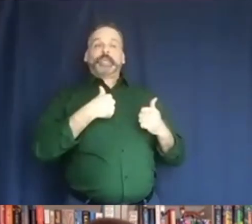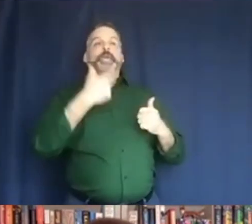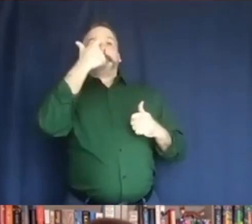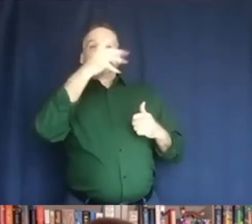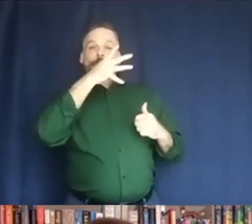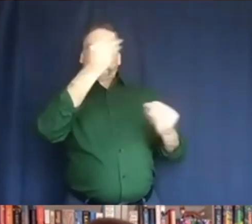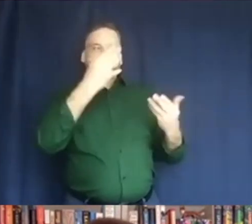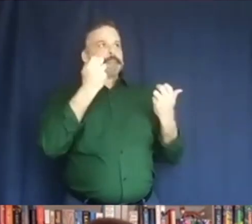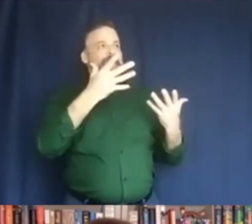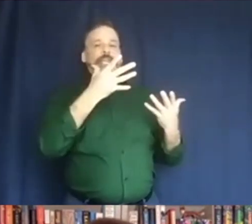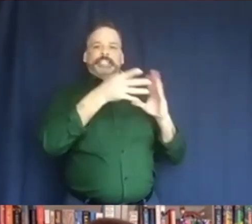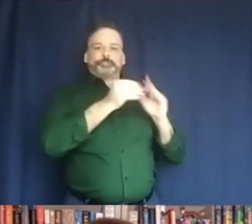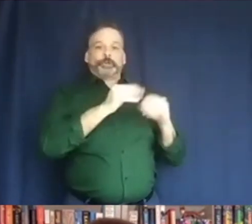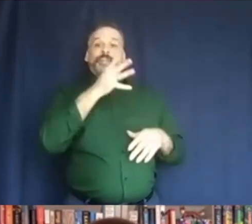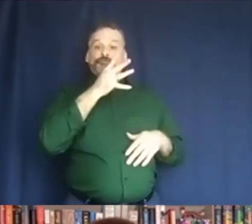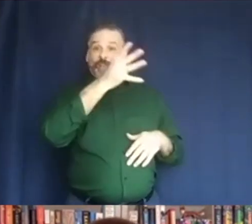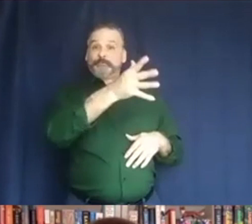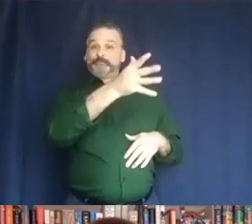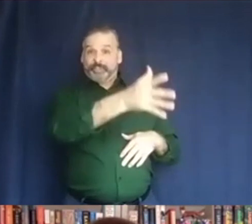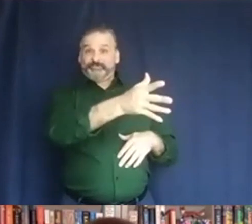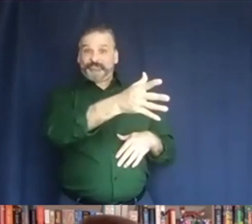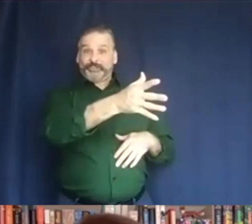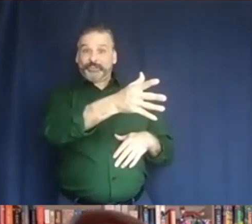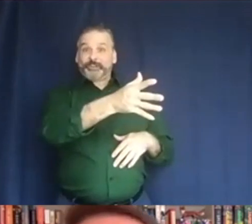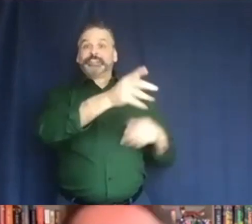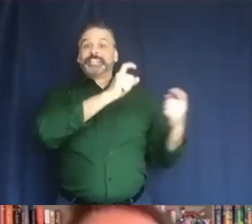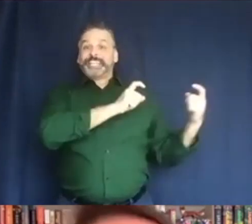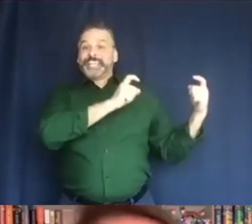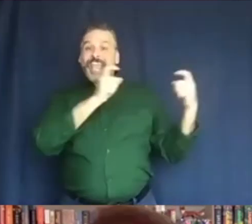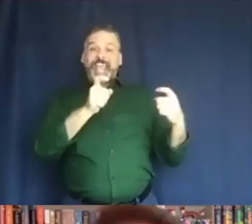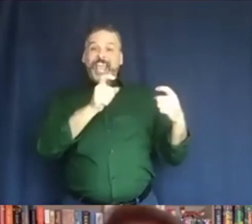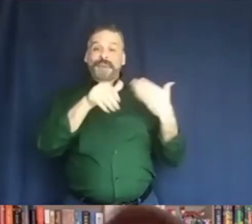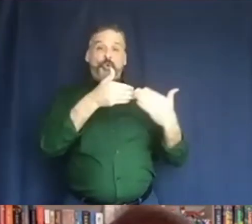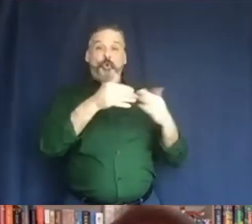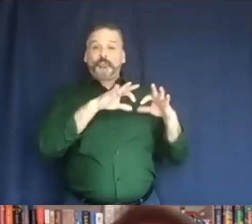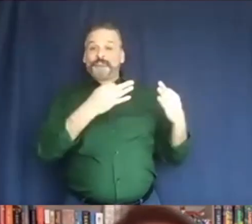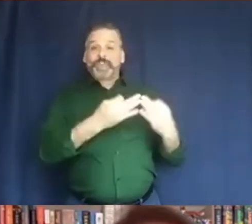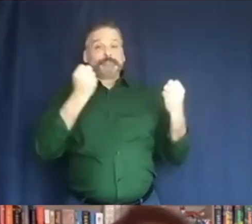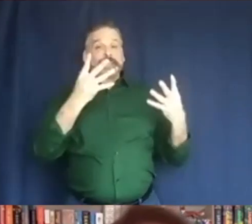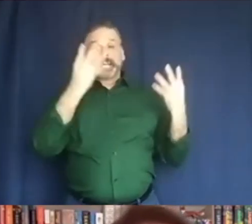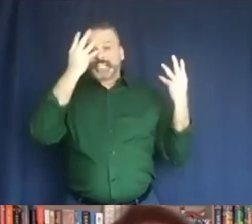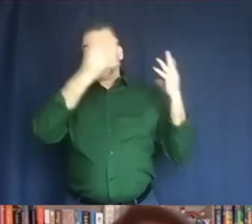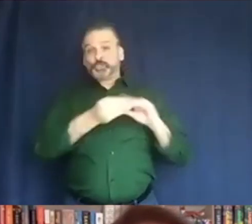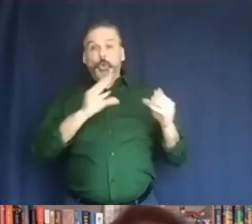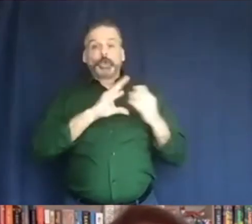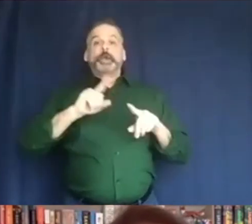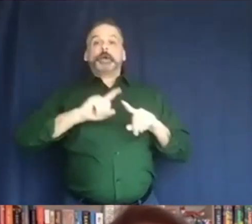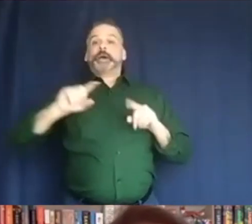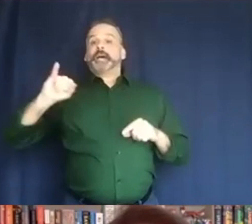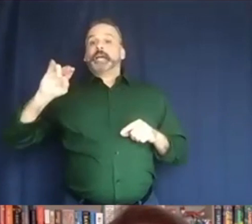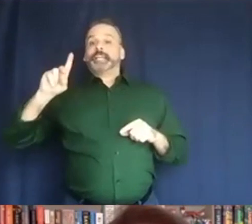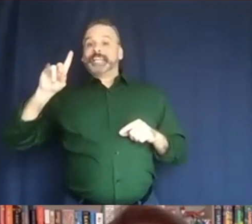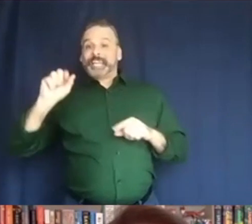up. My grandmother actually was the person who gave the whole family like lots and lots of stories. But in India, there's also this,